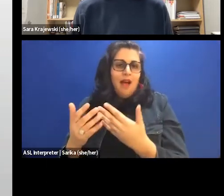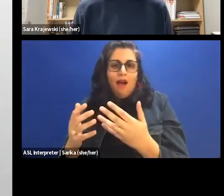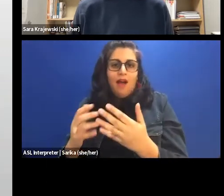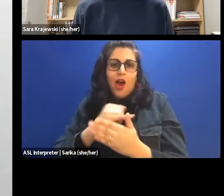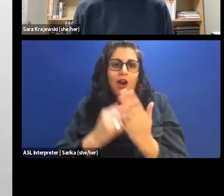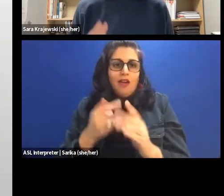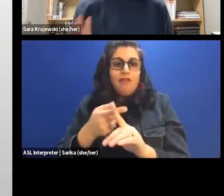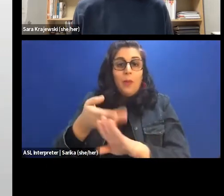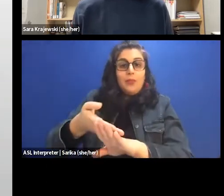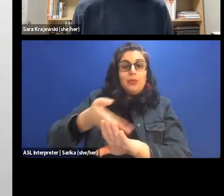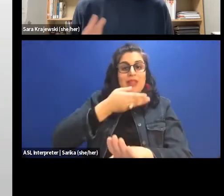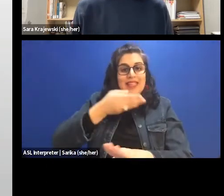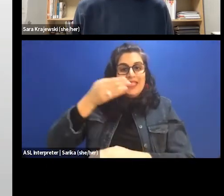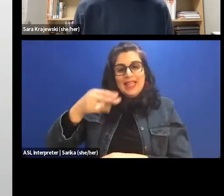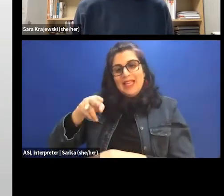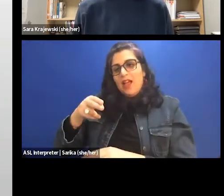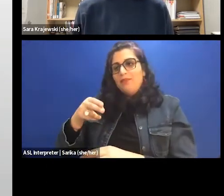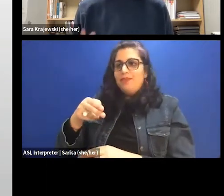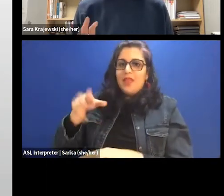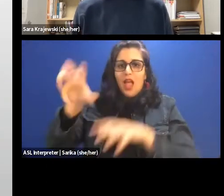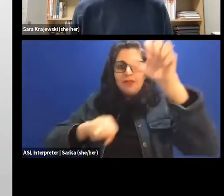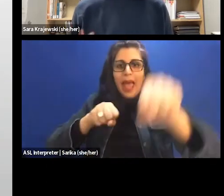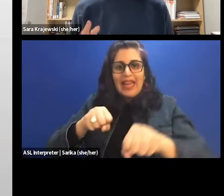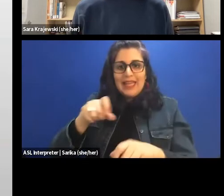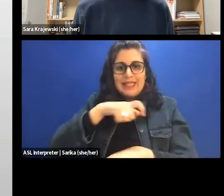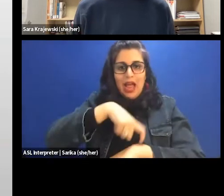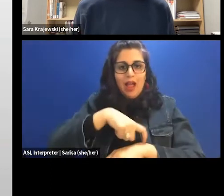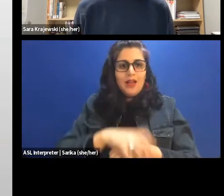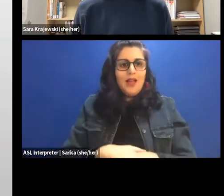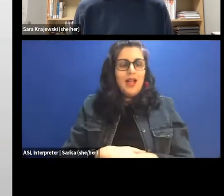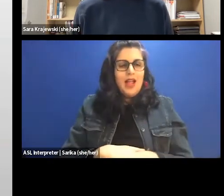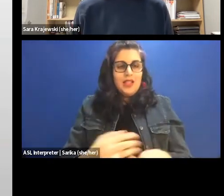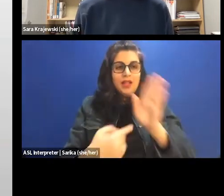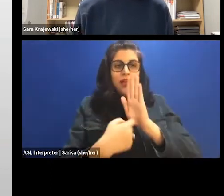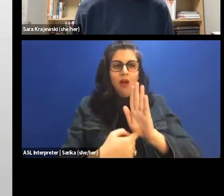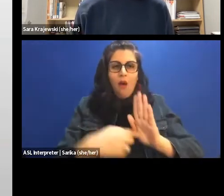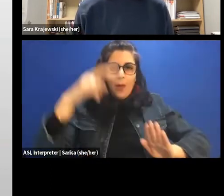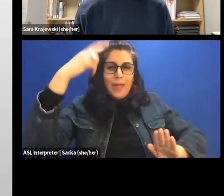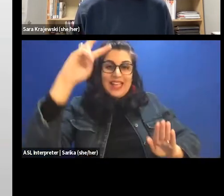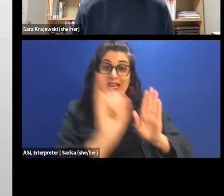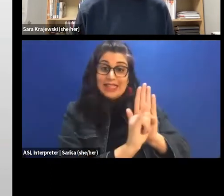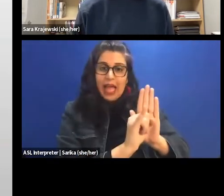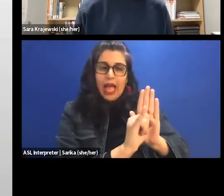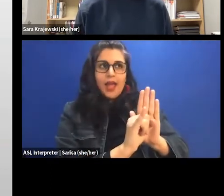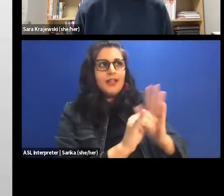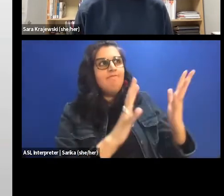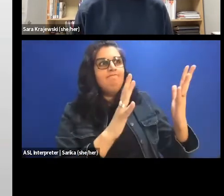times. And these choices formed a forthright gesture of Mexicanidad ideals for